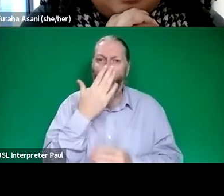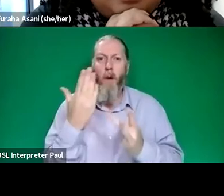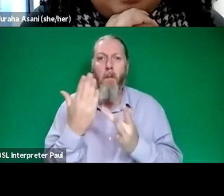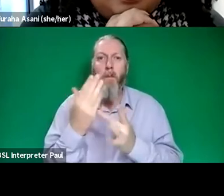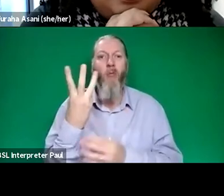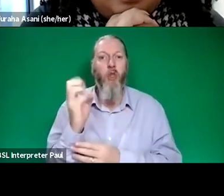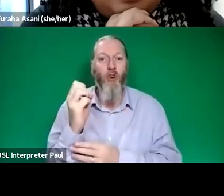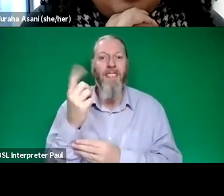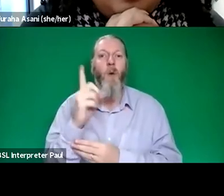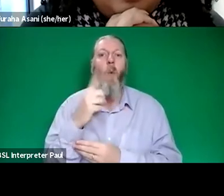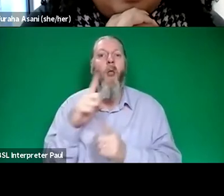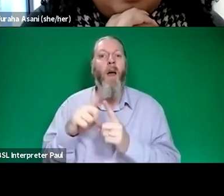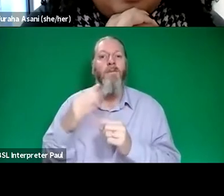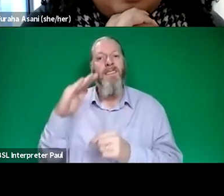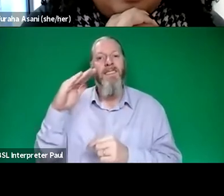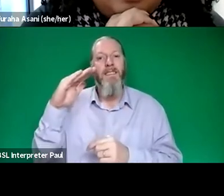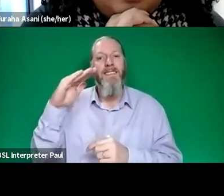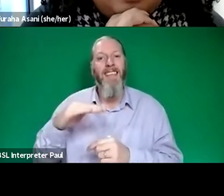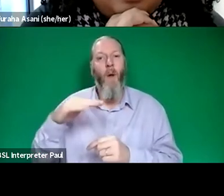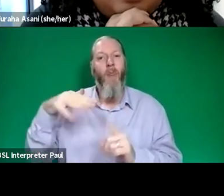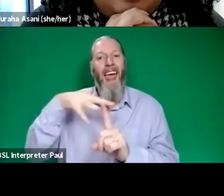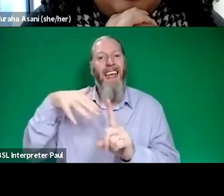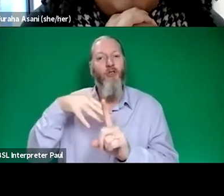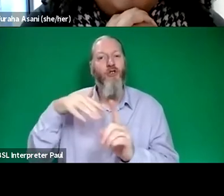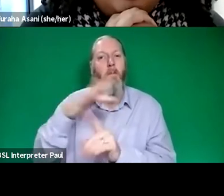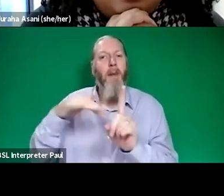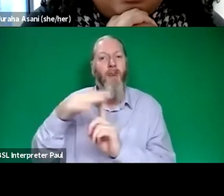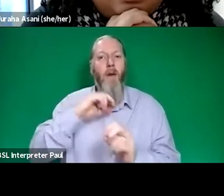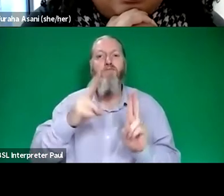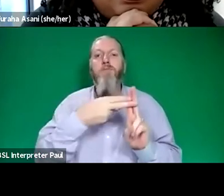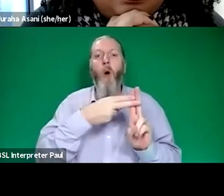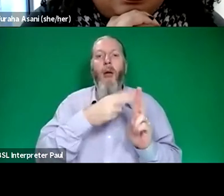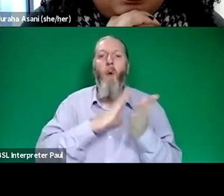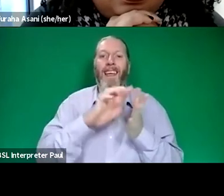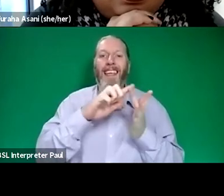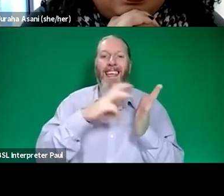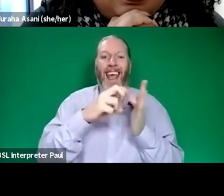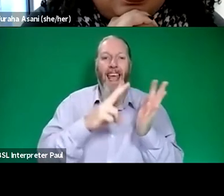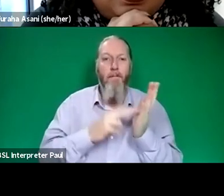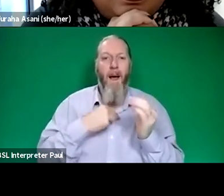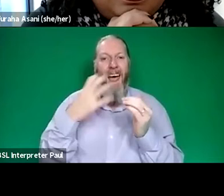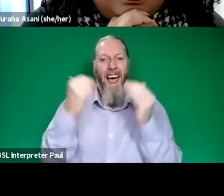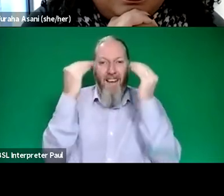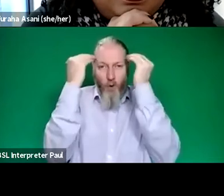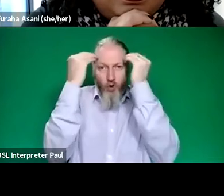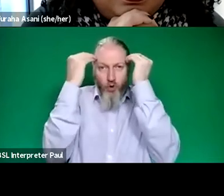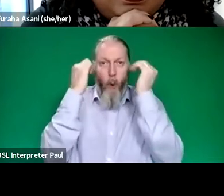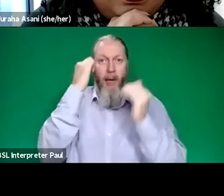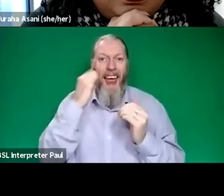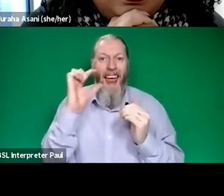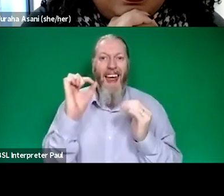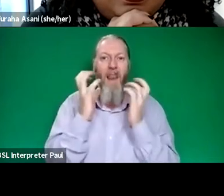Asian background. My pronouns are he, him. I've got shortish black hair. I've got a little bit of stubble. And today I've